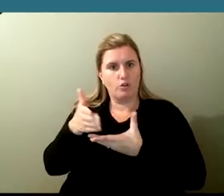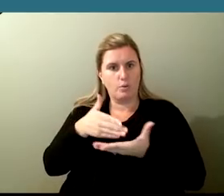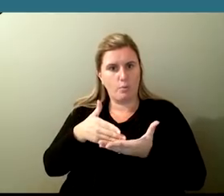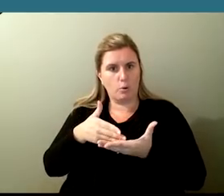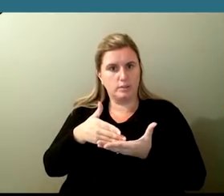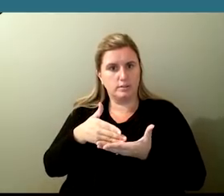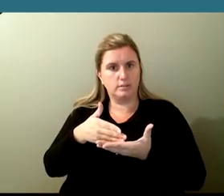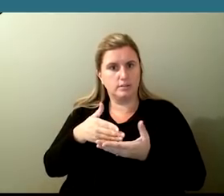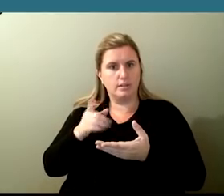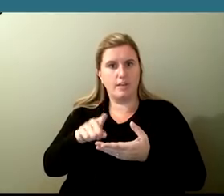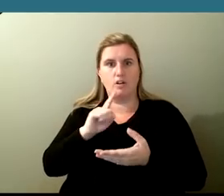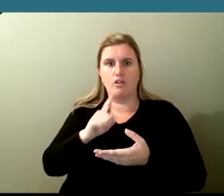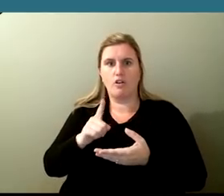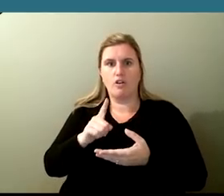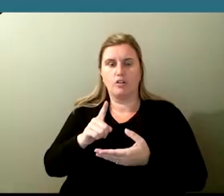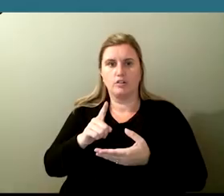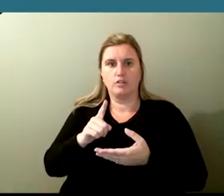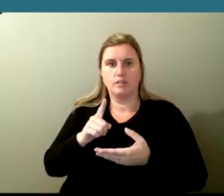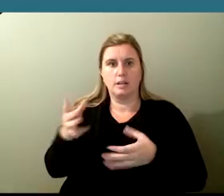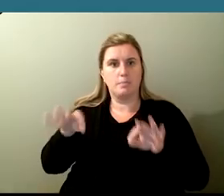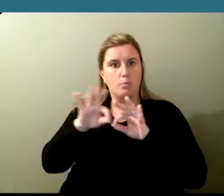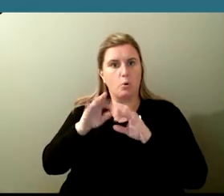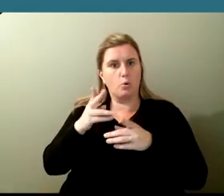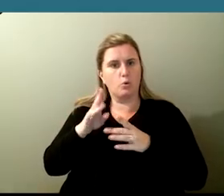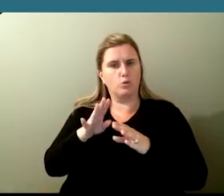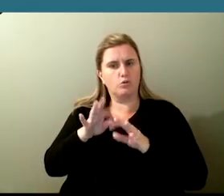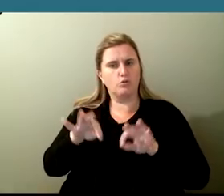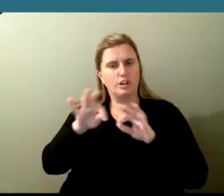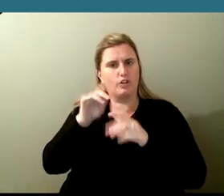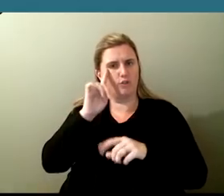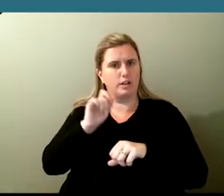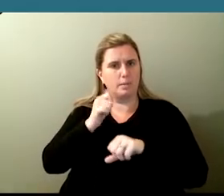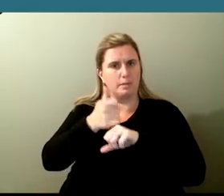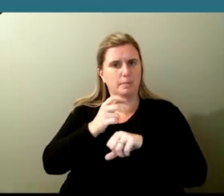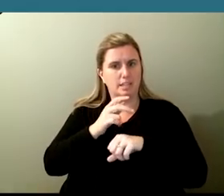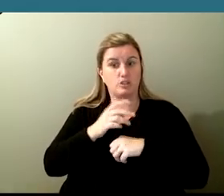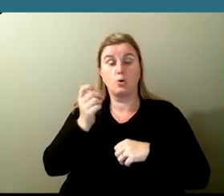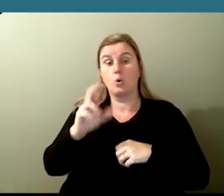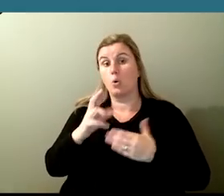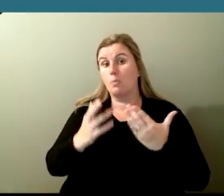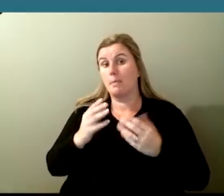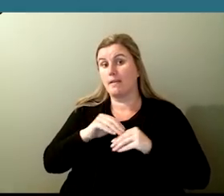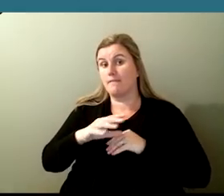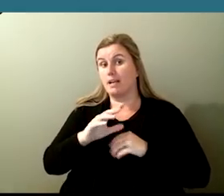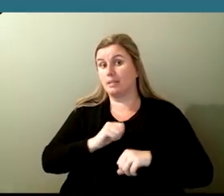components that are important or critical in implementation, or that may affect implementation, such as observer